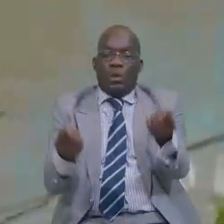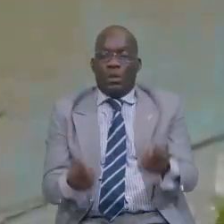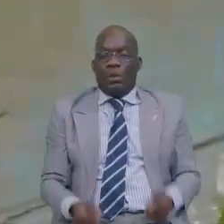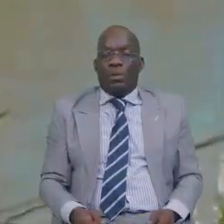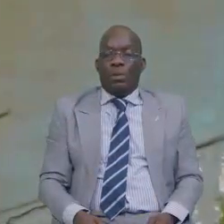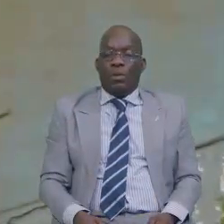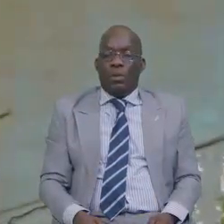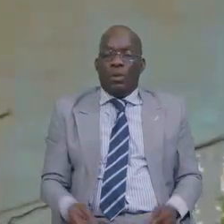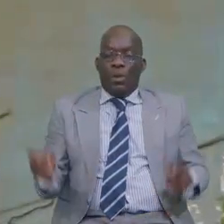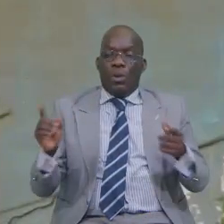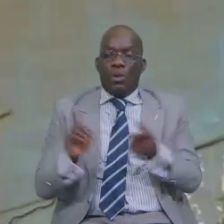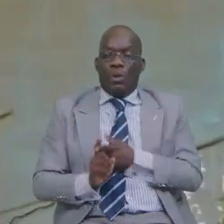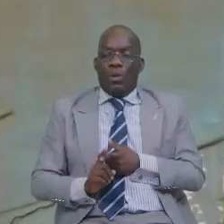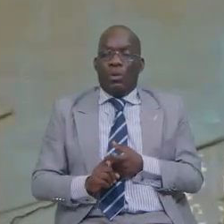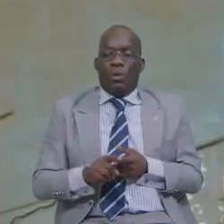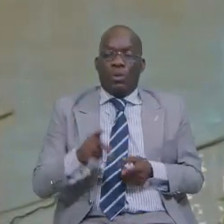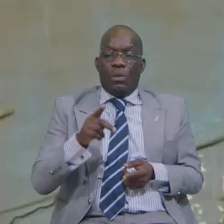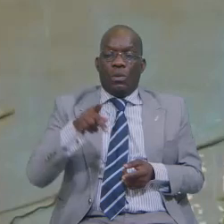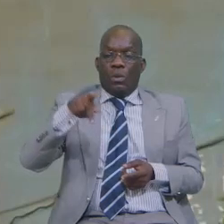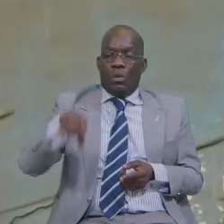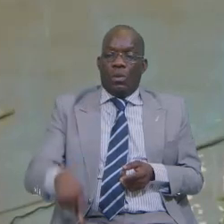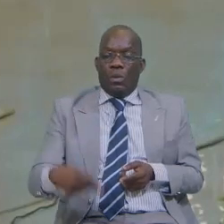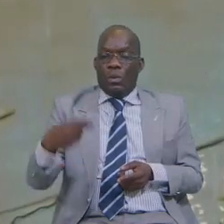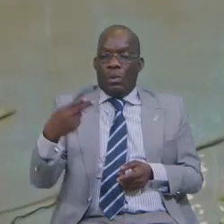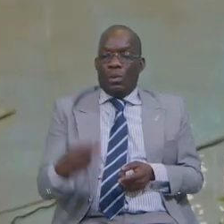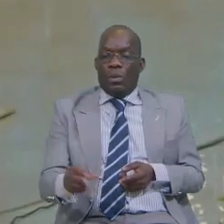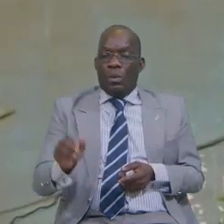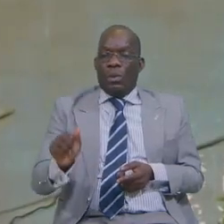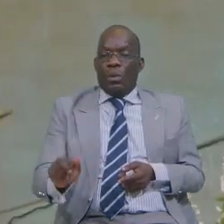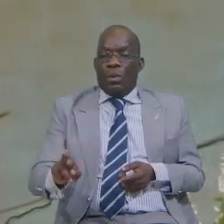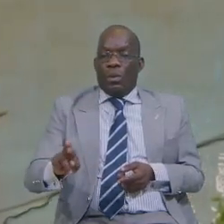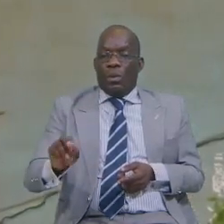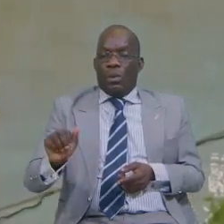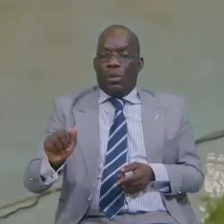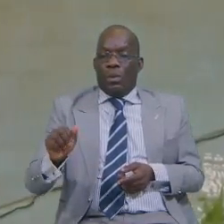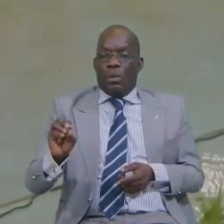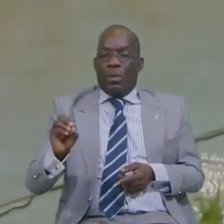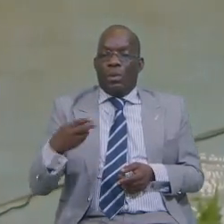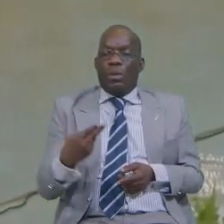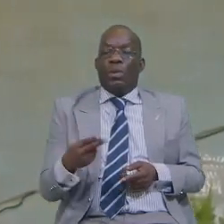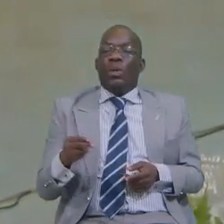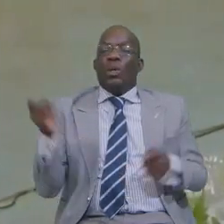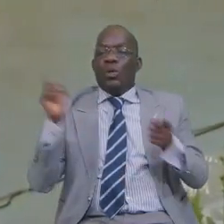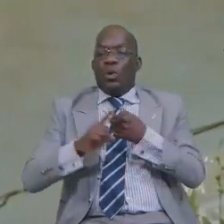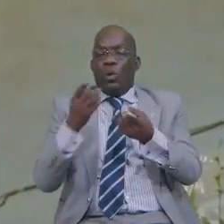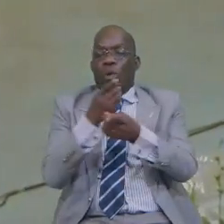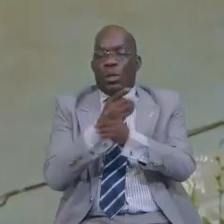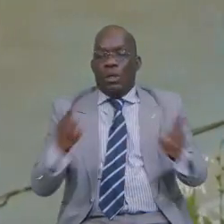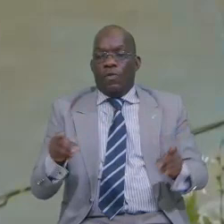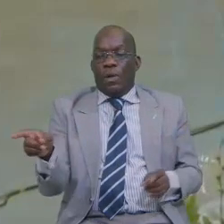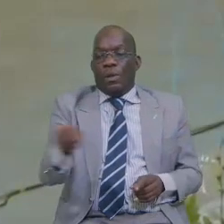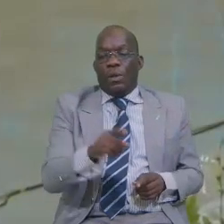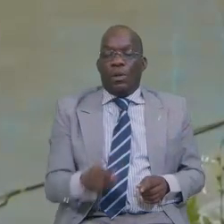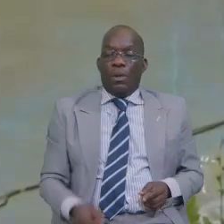to Pharaoh, because I am come to deliver them. It's